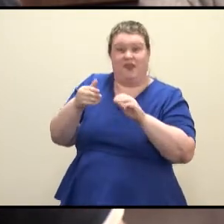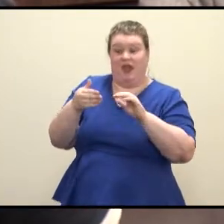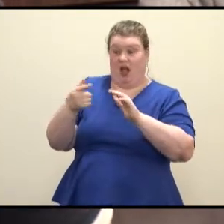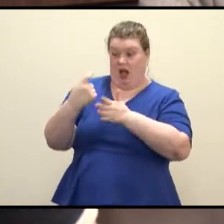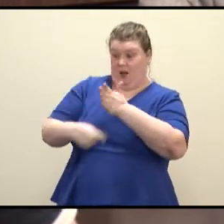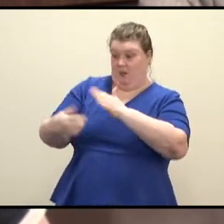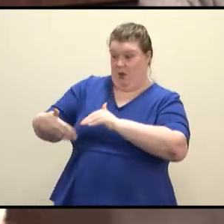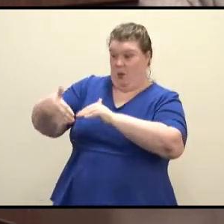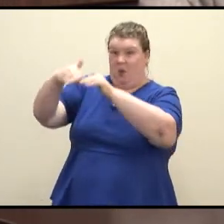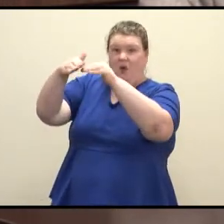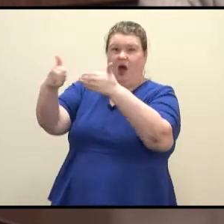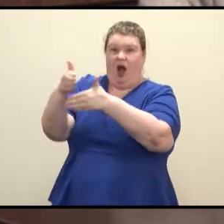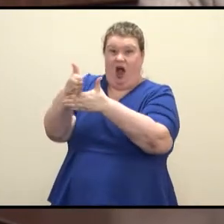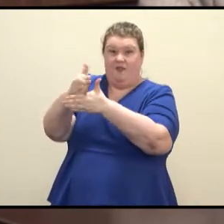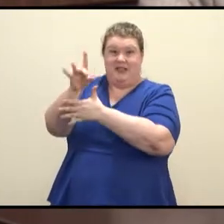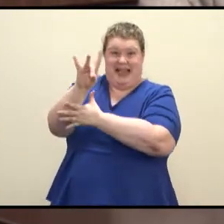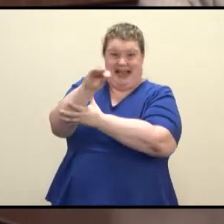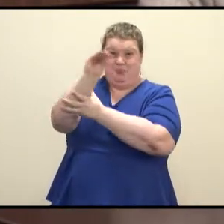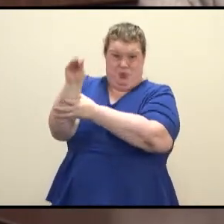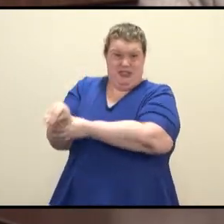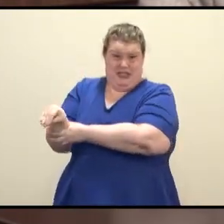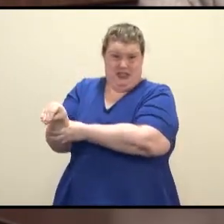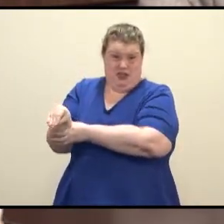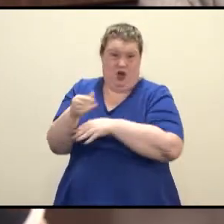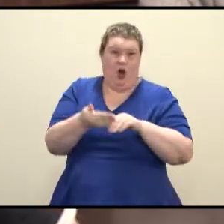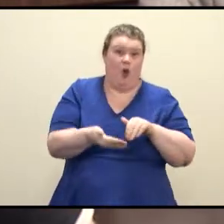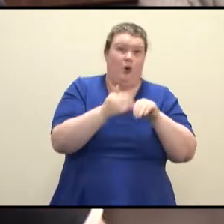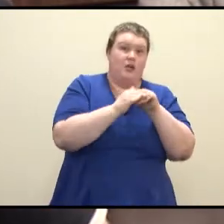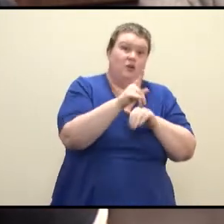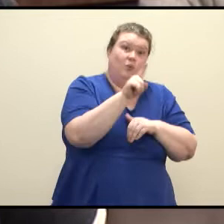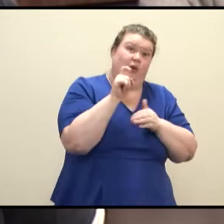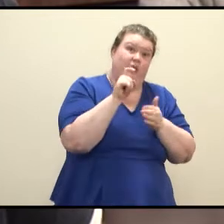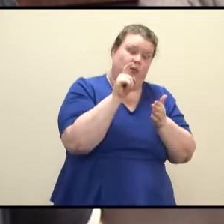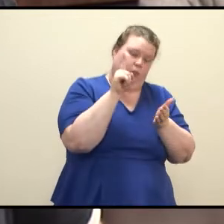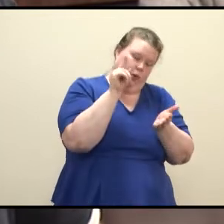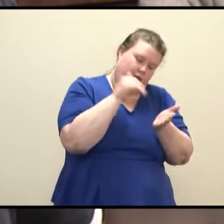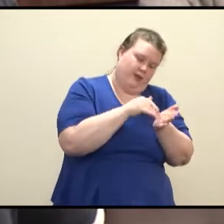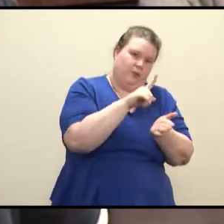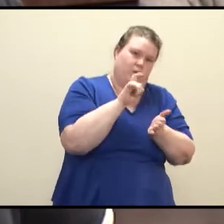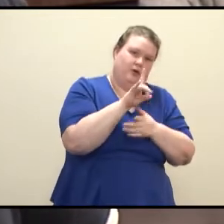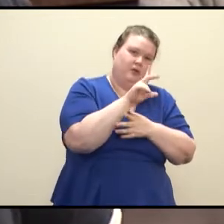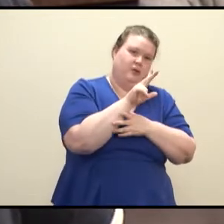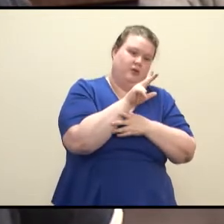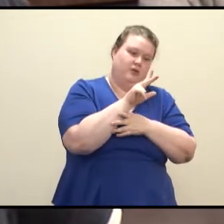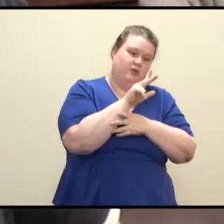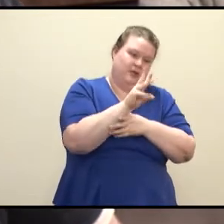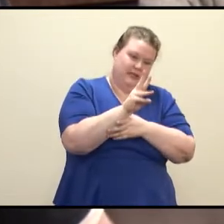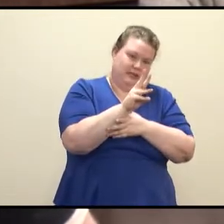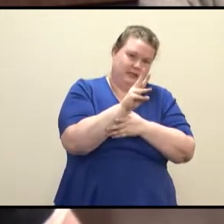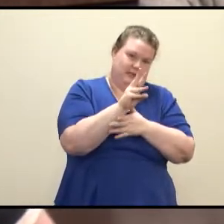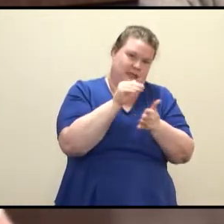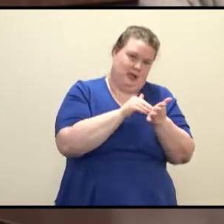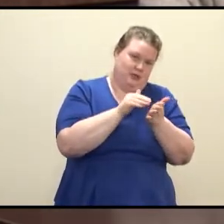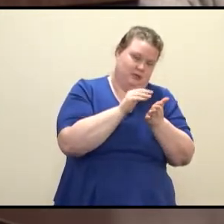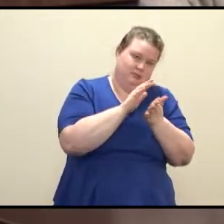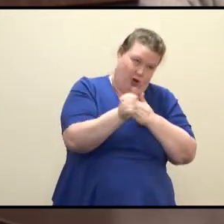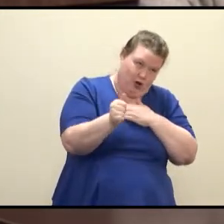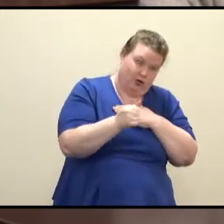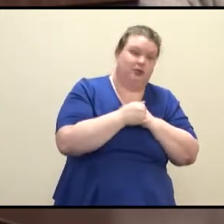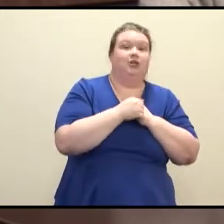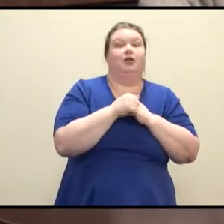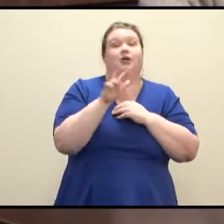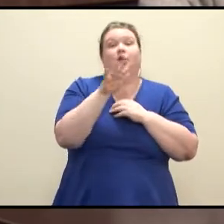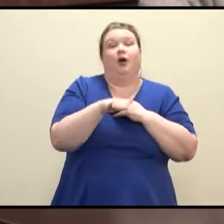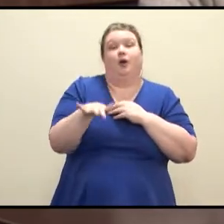break down the numbers, a raise of $1,675 equals out to approximately $139 per month, or $70 a